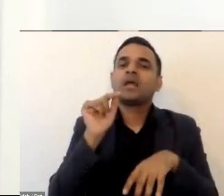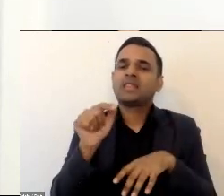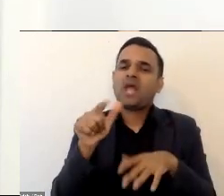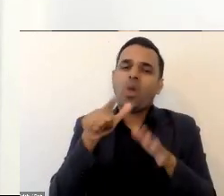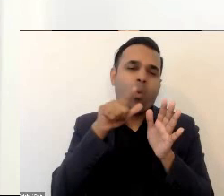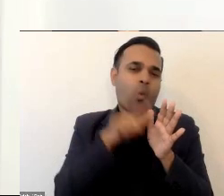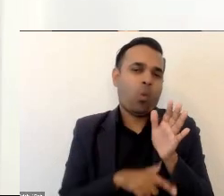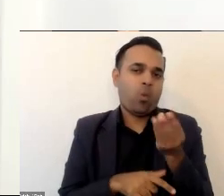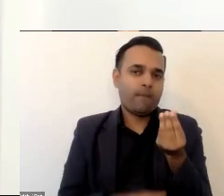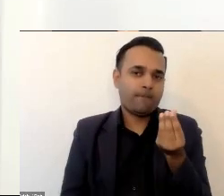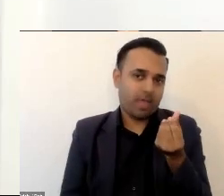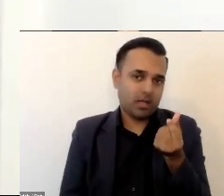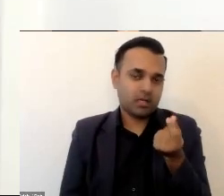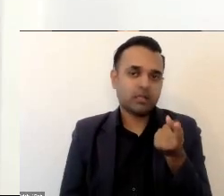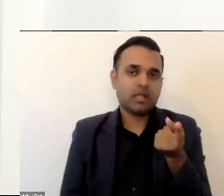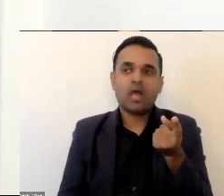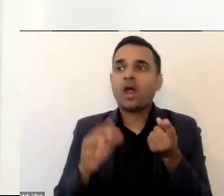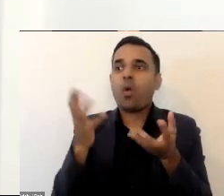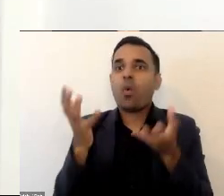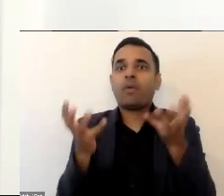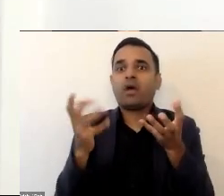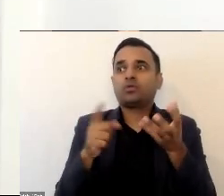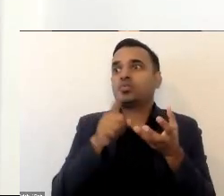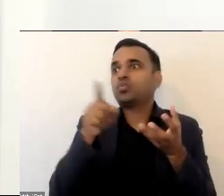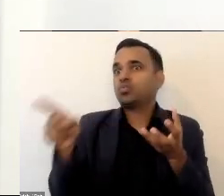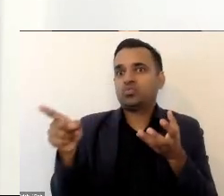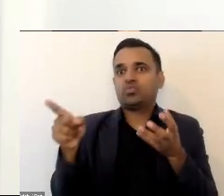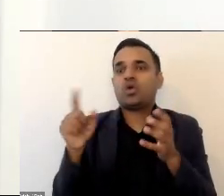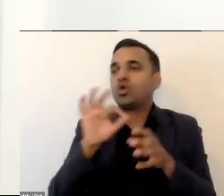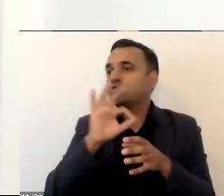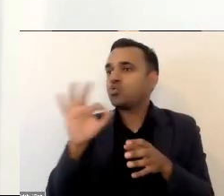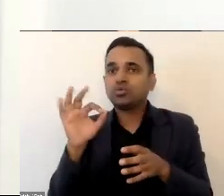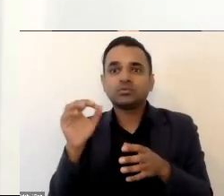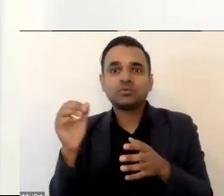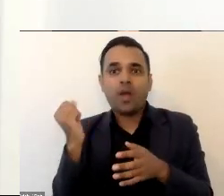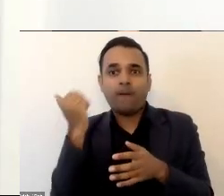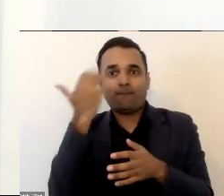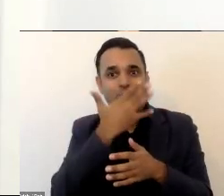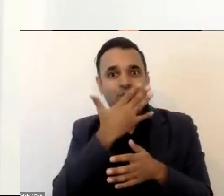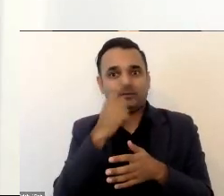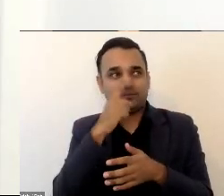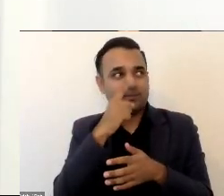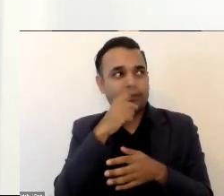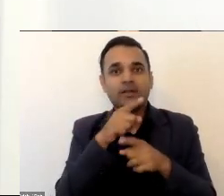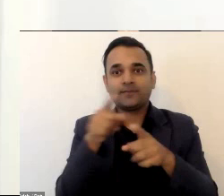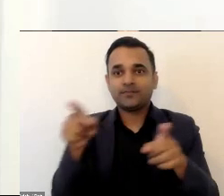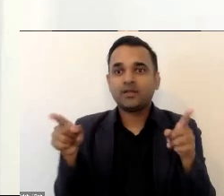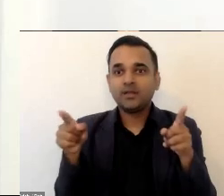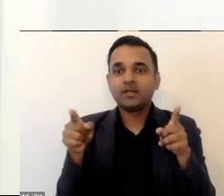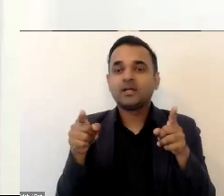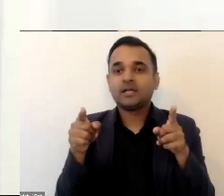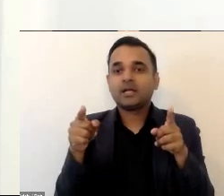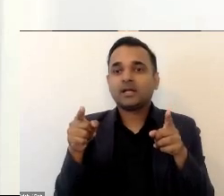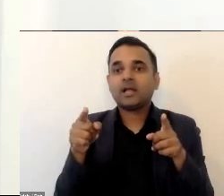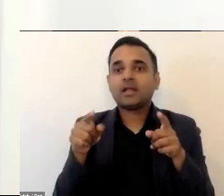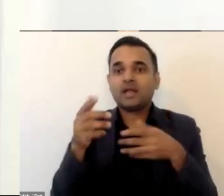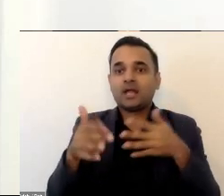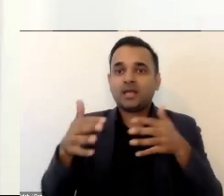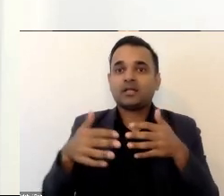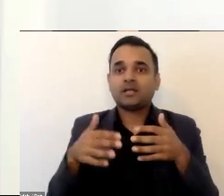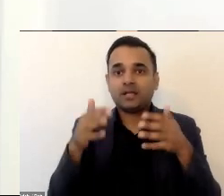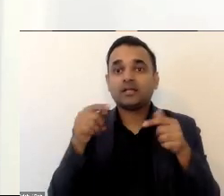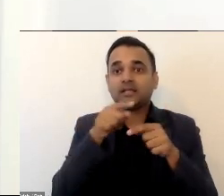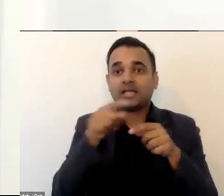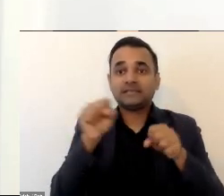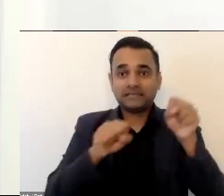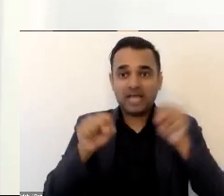chosen from that background who could be included as profitable customers. And so this